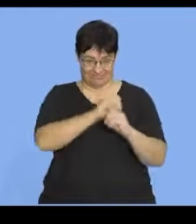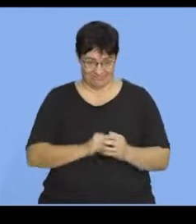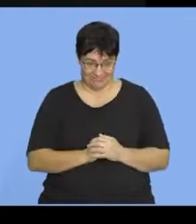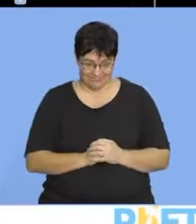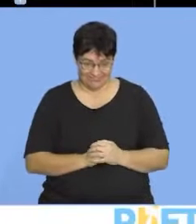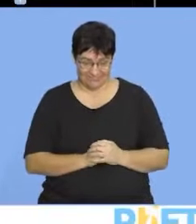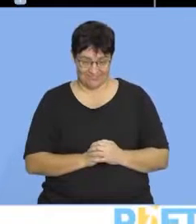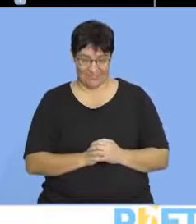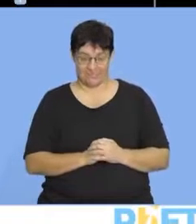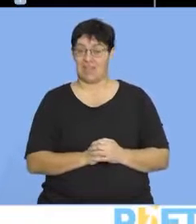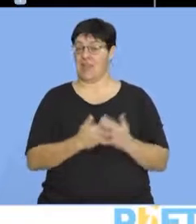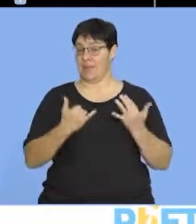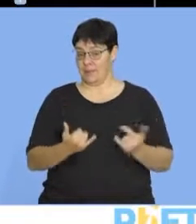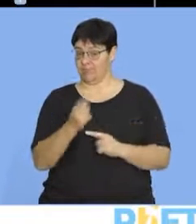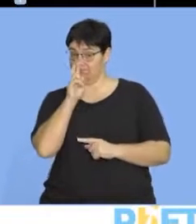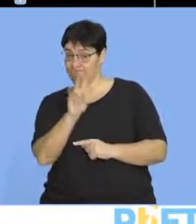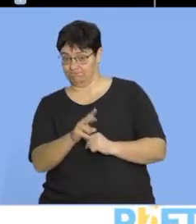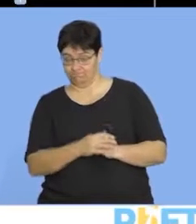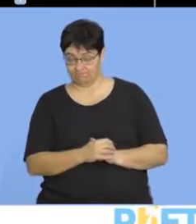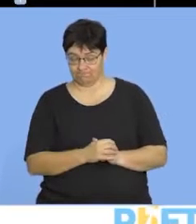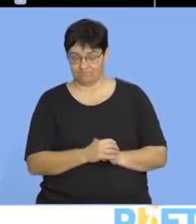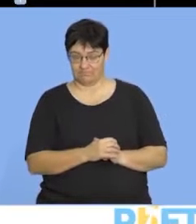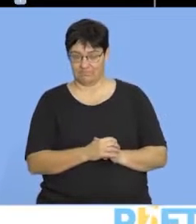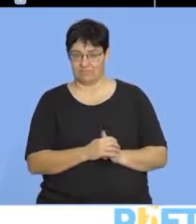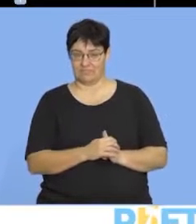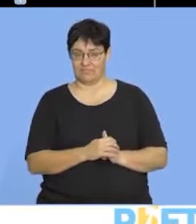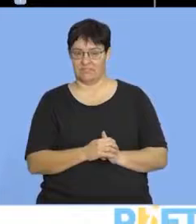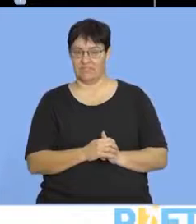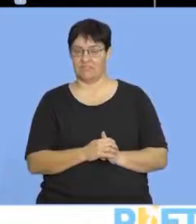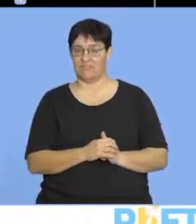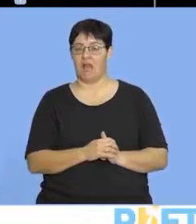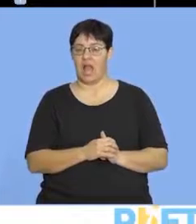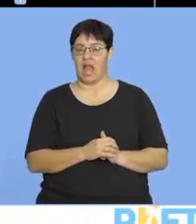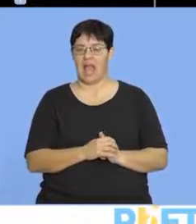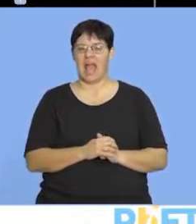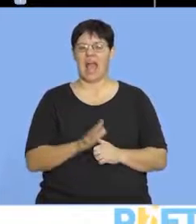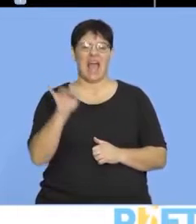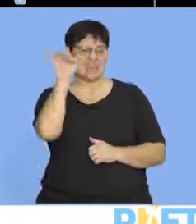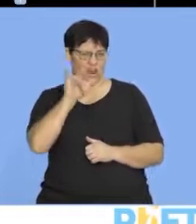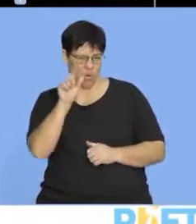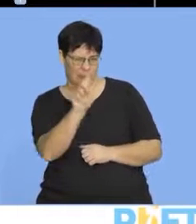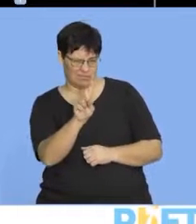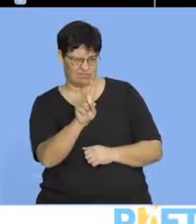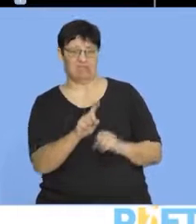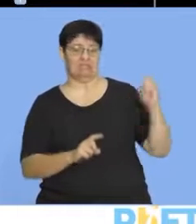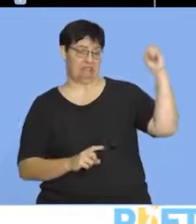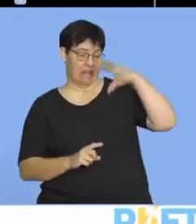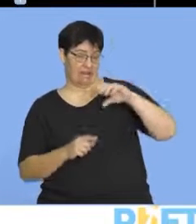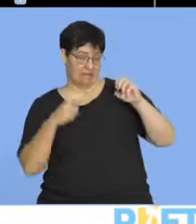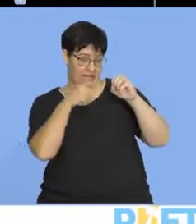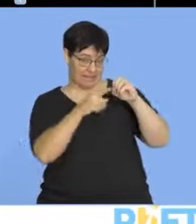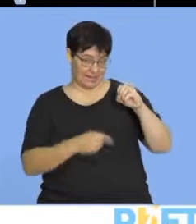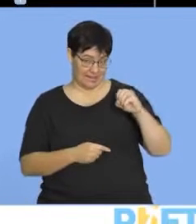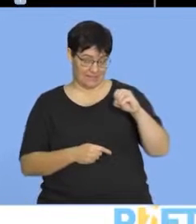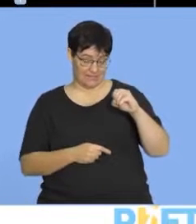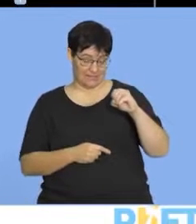this. So, here we go. We have that yellow dot is the sun.